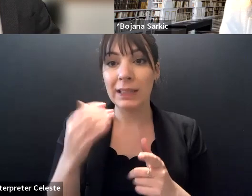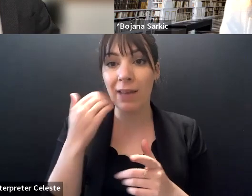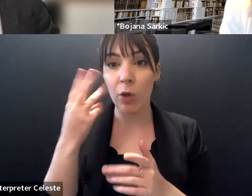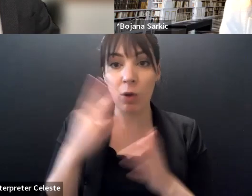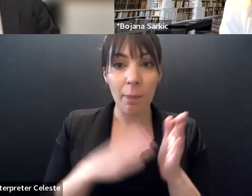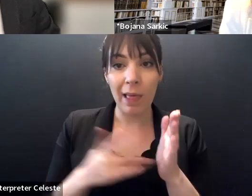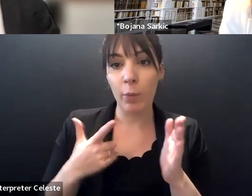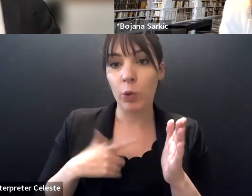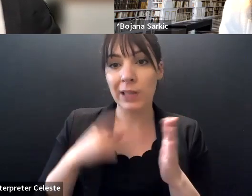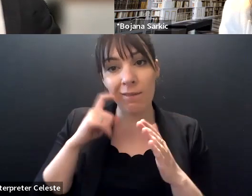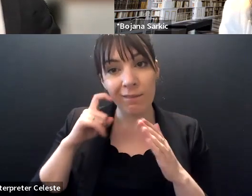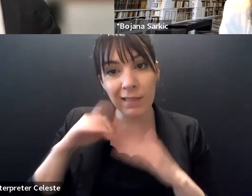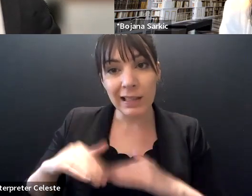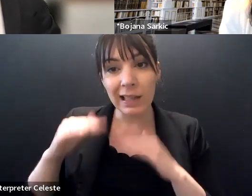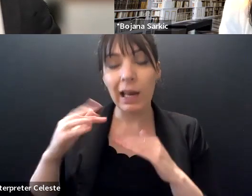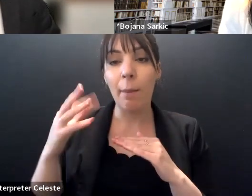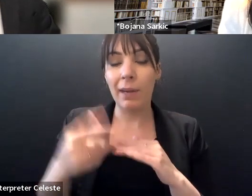using single engine planes.